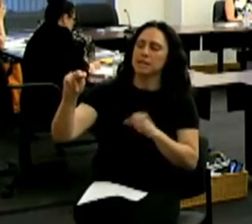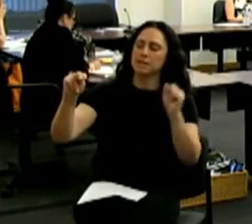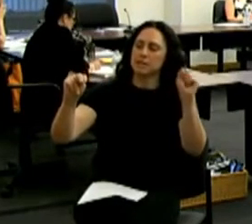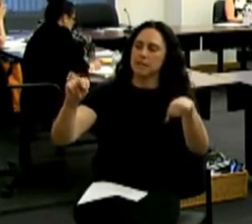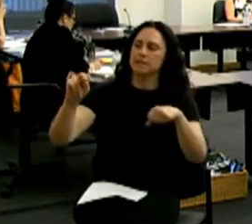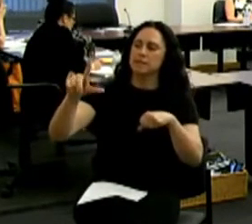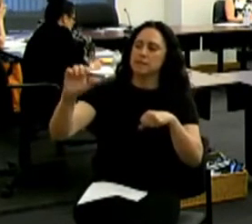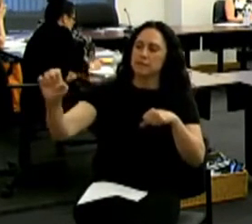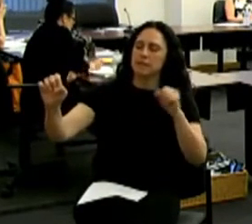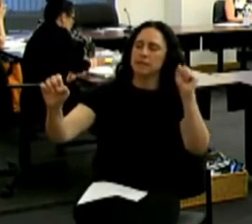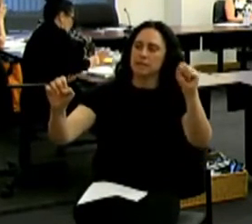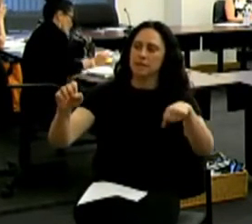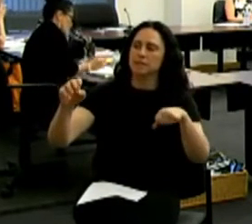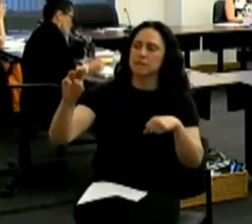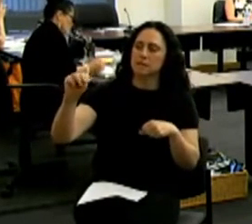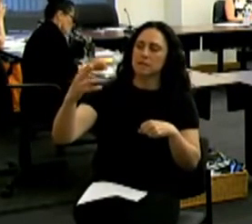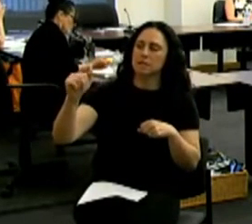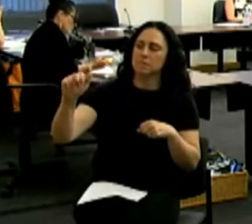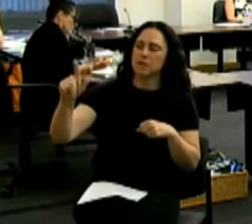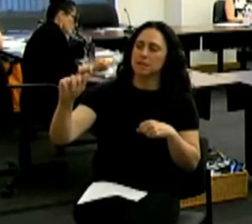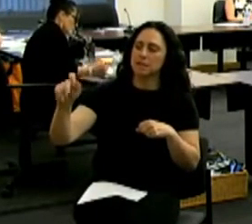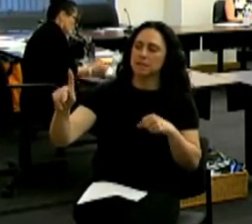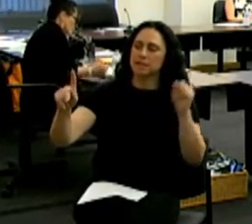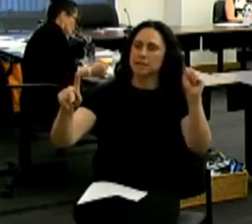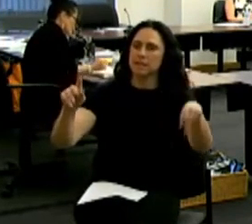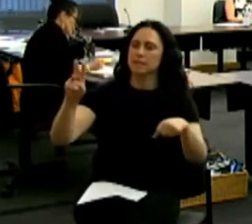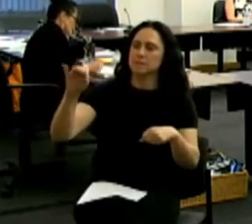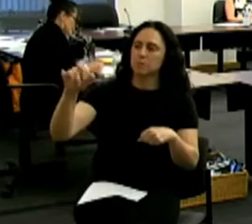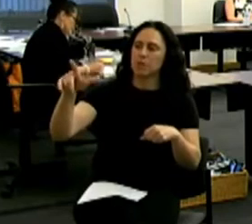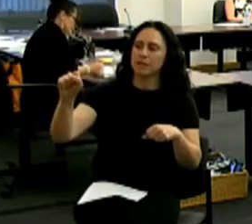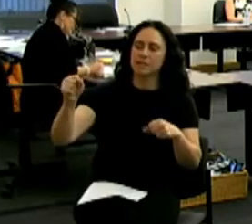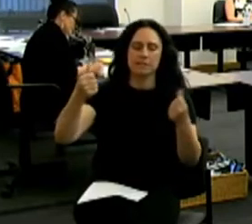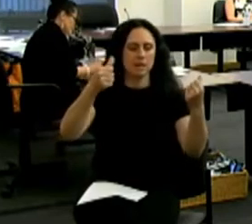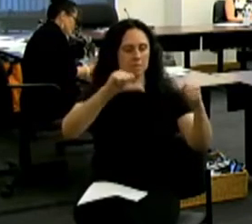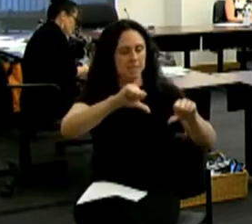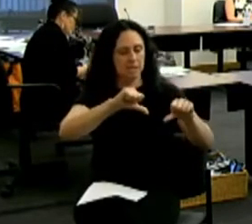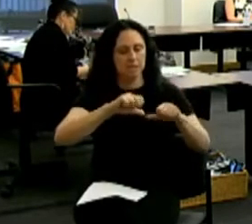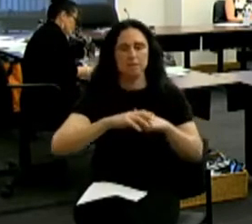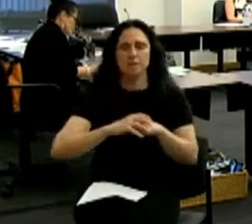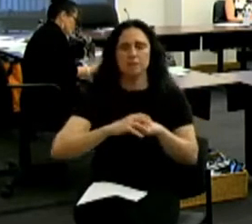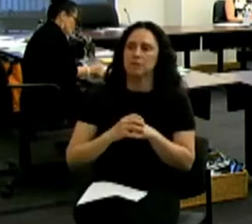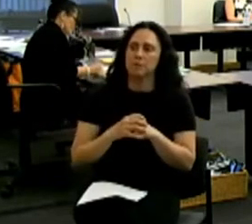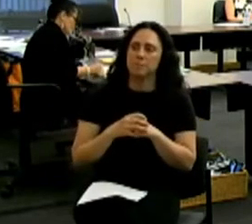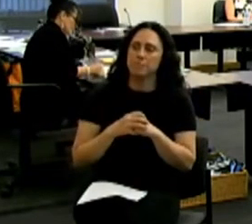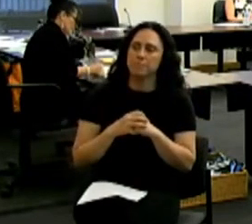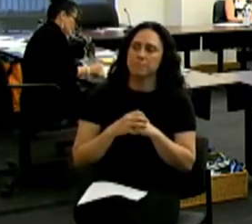trustee Lee, trustee Mahalik, Yes. trustee Morales, Abstain.